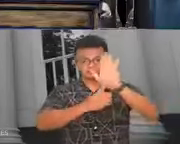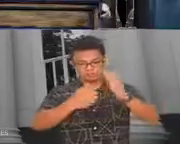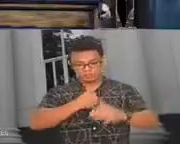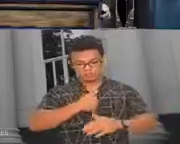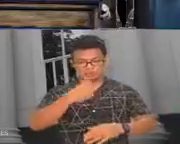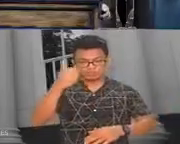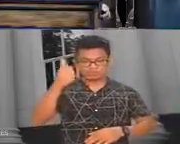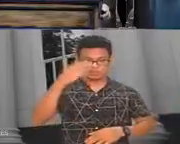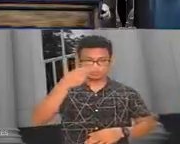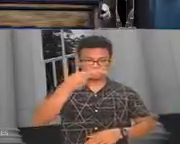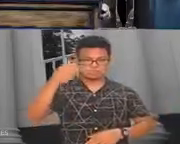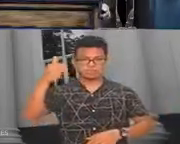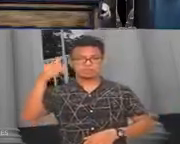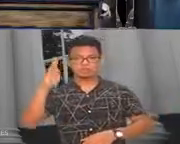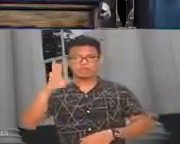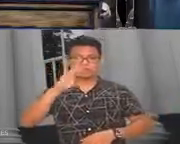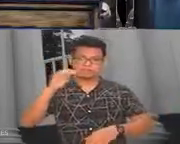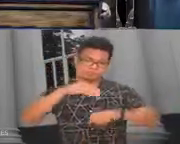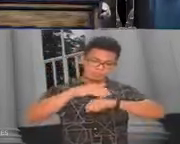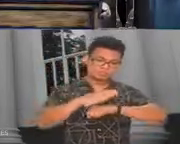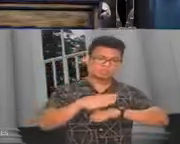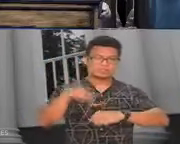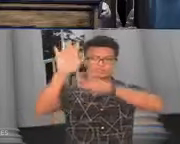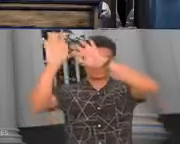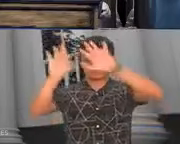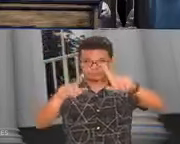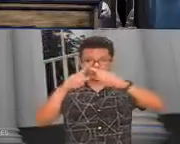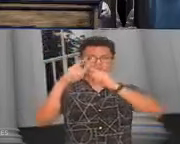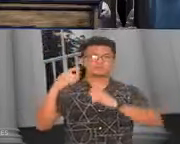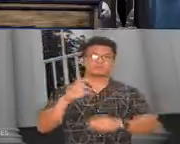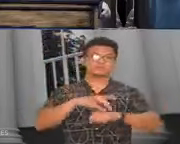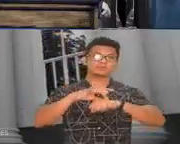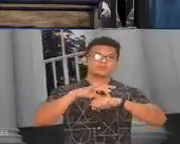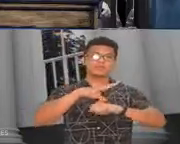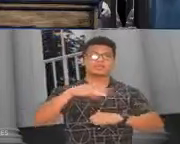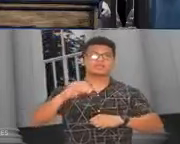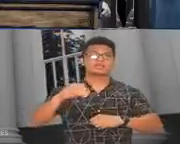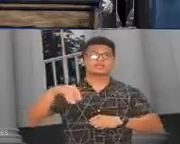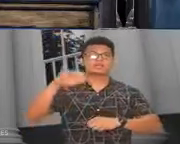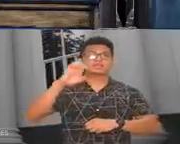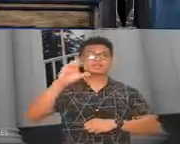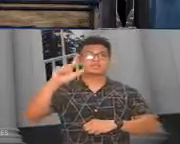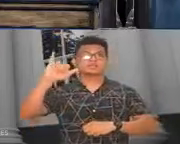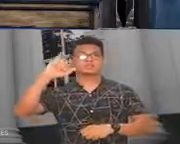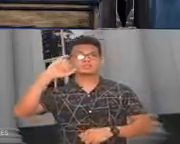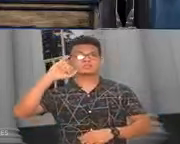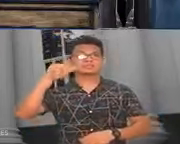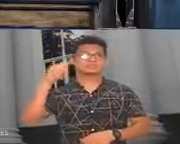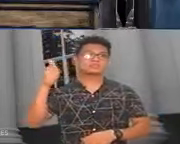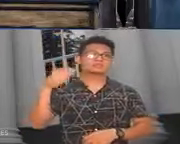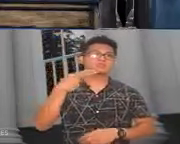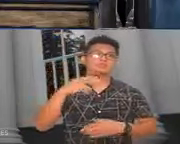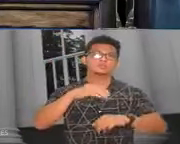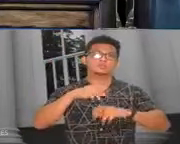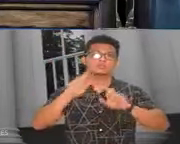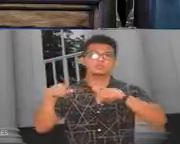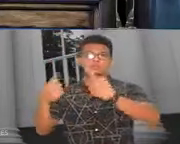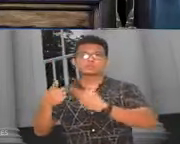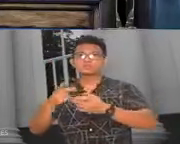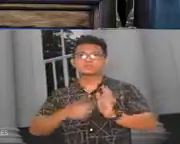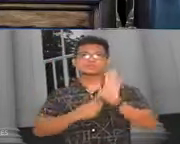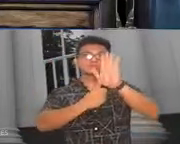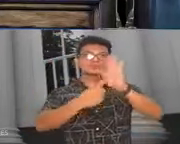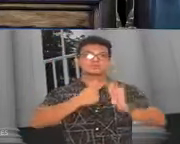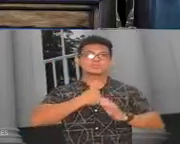Ahab, and I will send rain upon the earth. Elijah went to show himself unto Ahab, and there